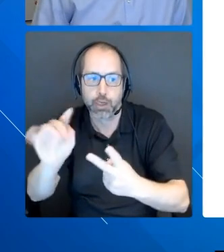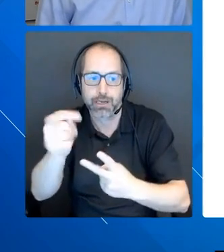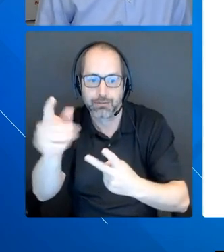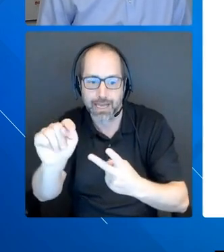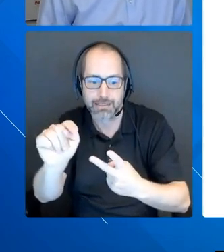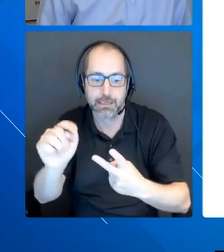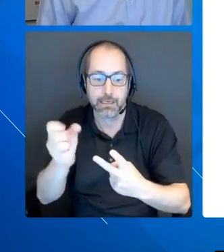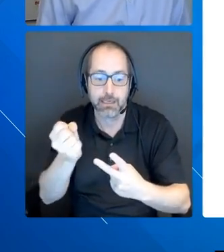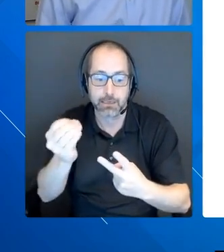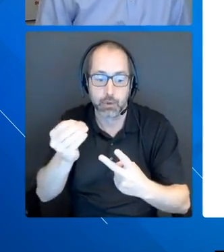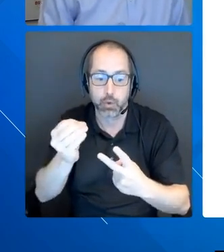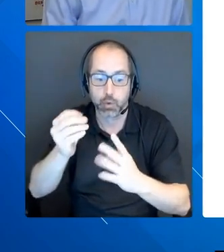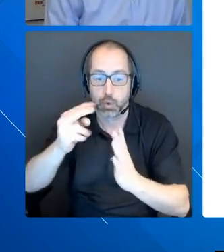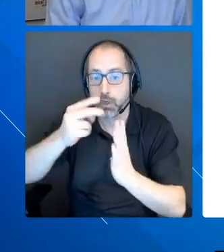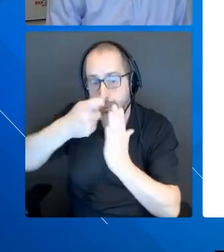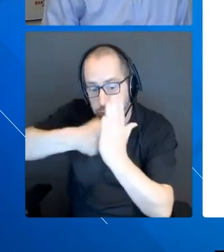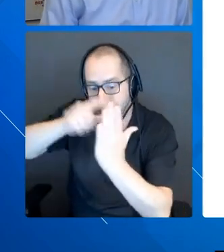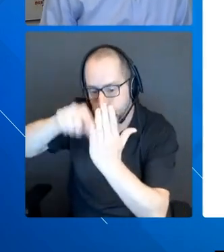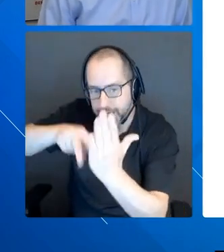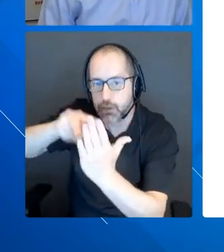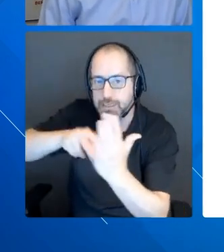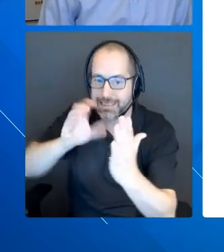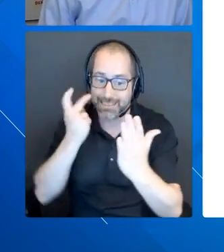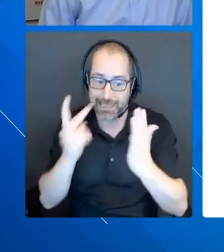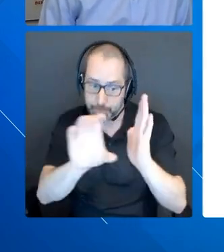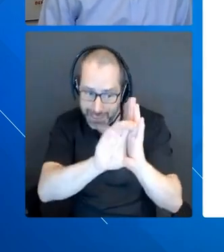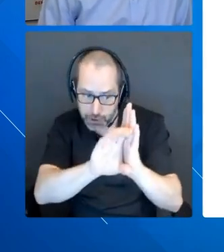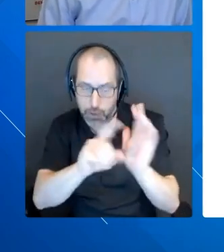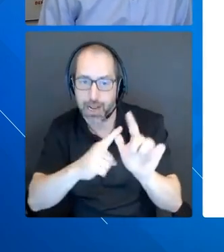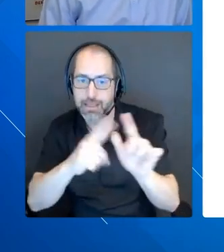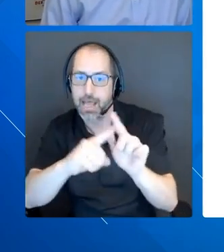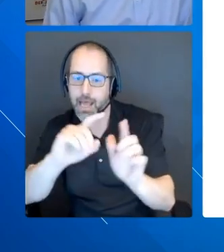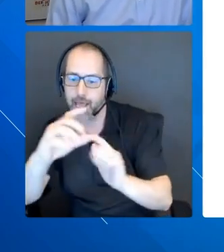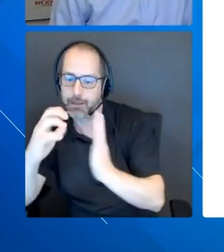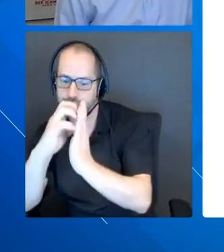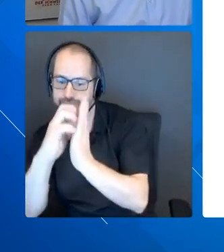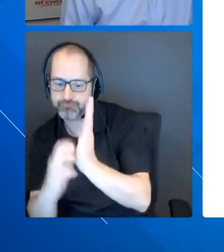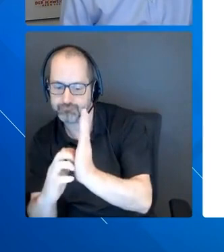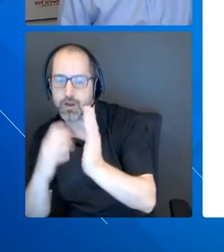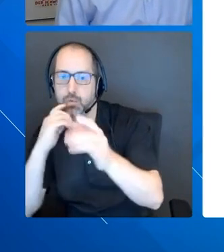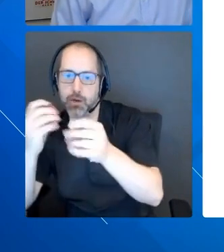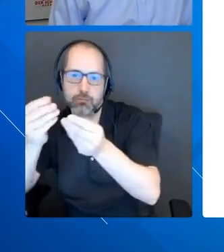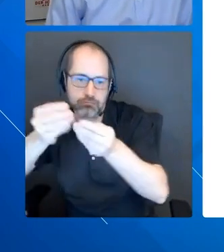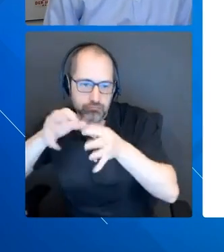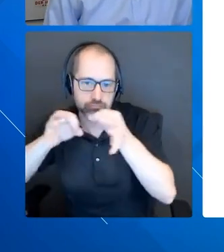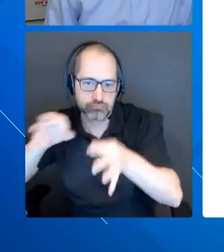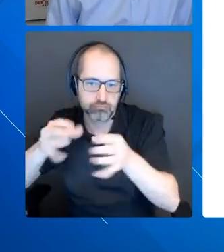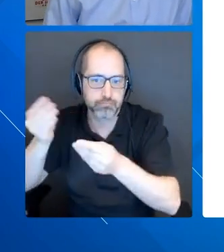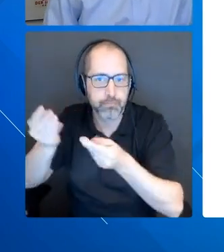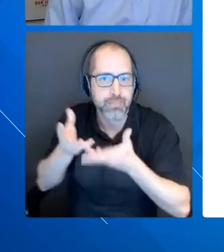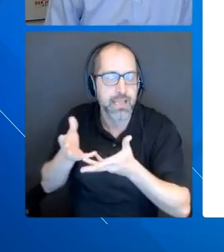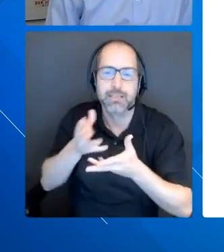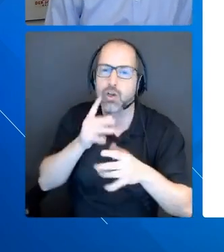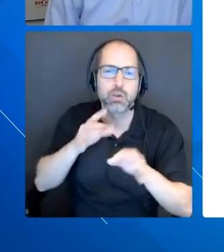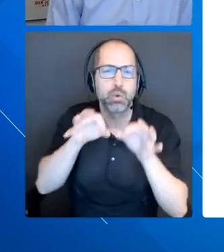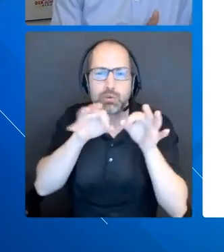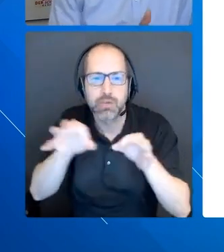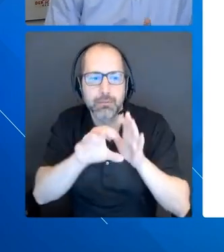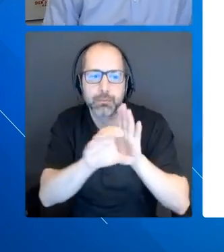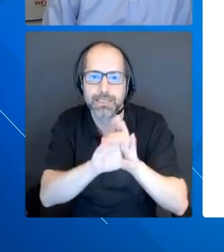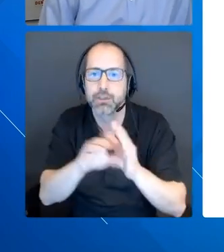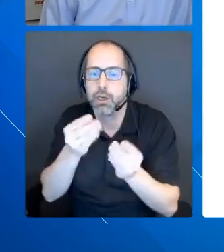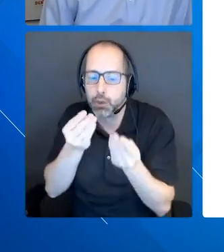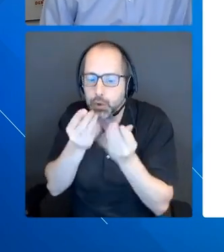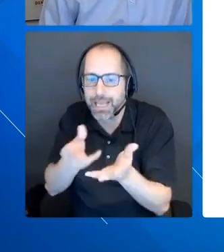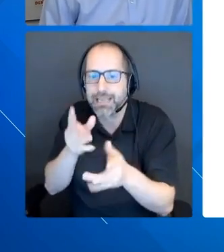describe that image for users who can't see it. It is not a literal description. Let users know the intent. Context is everything.